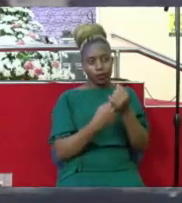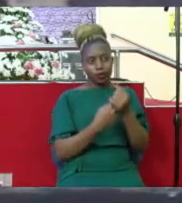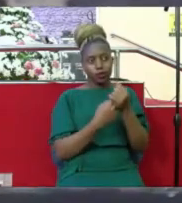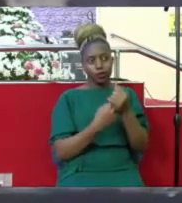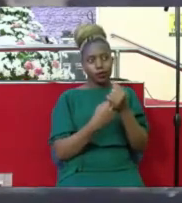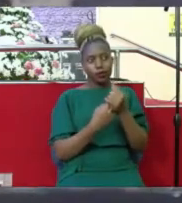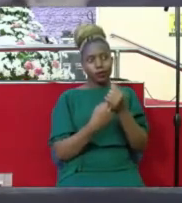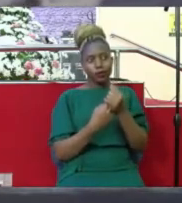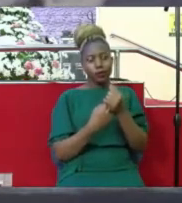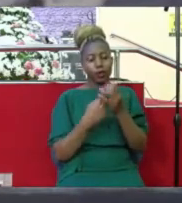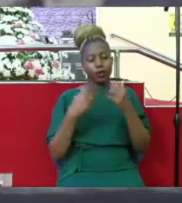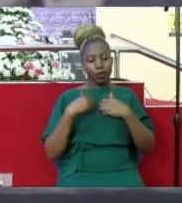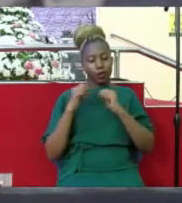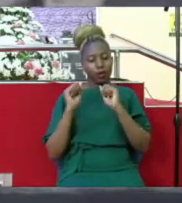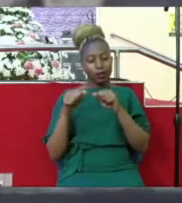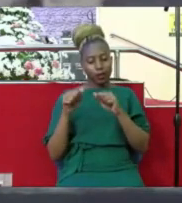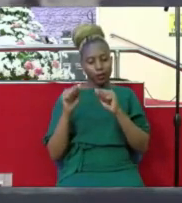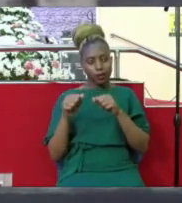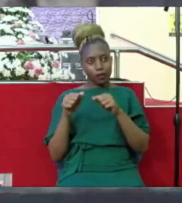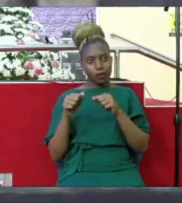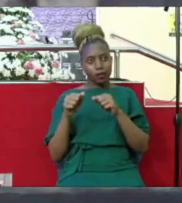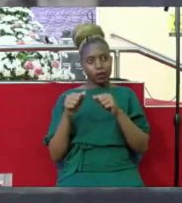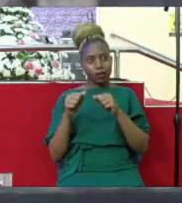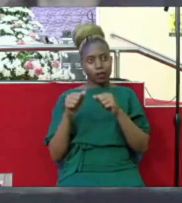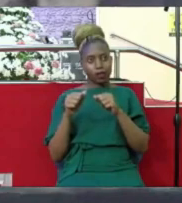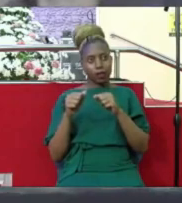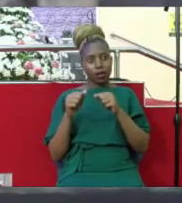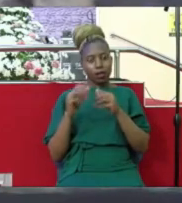had the ability to bring shape